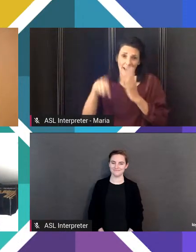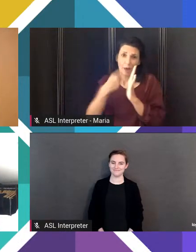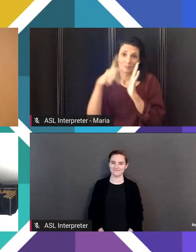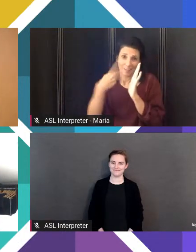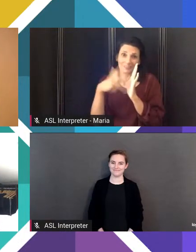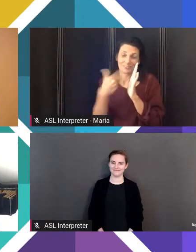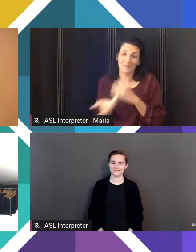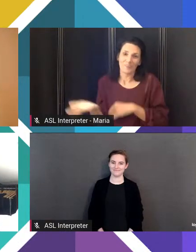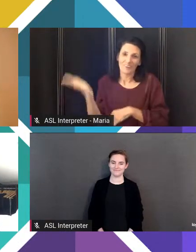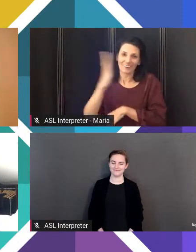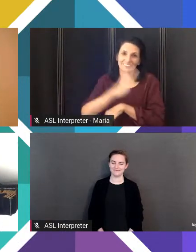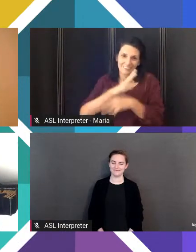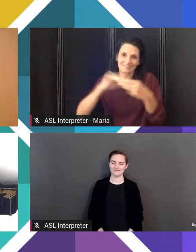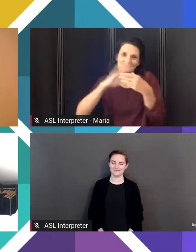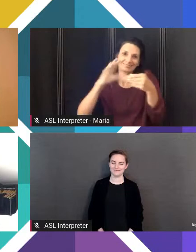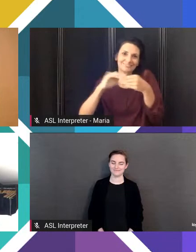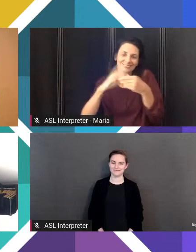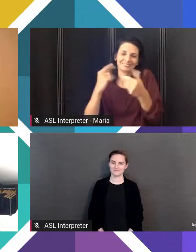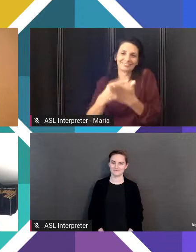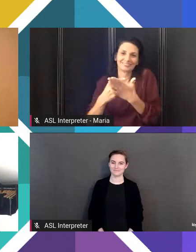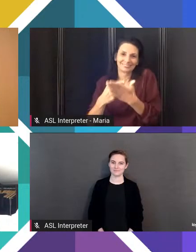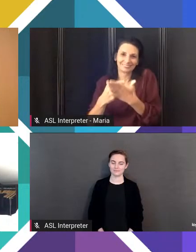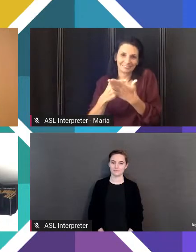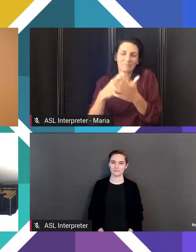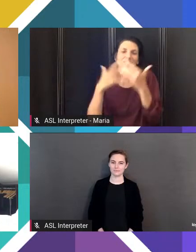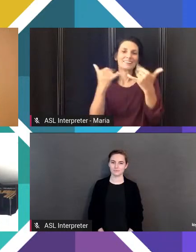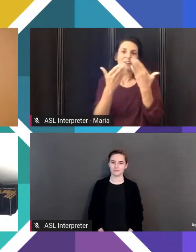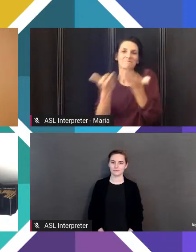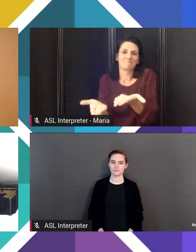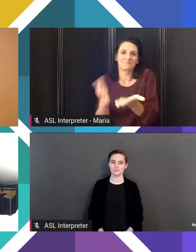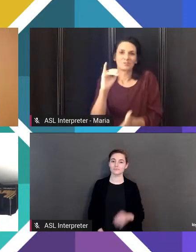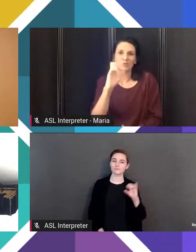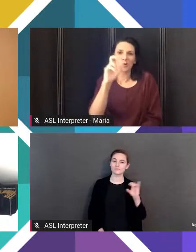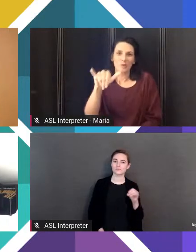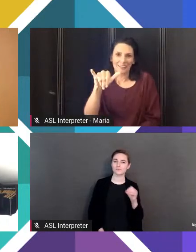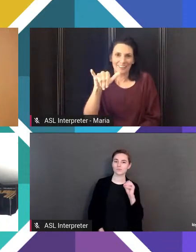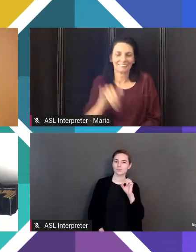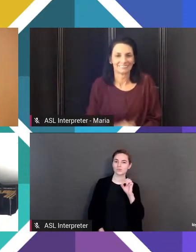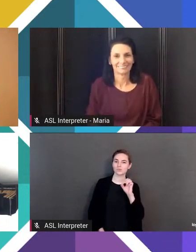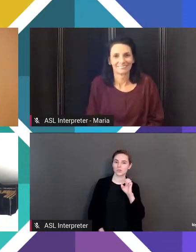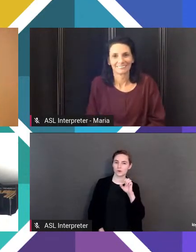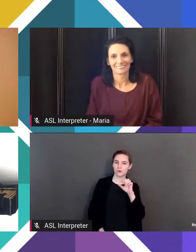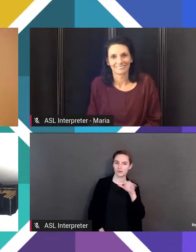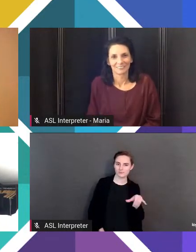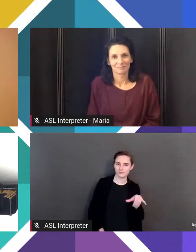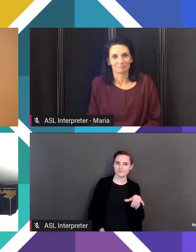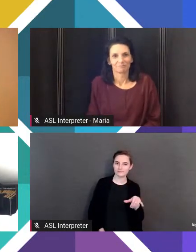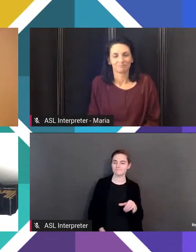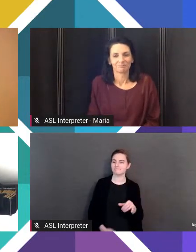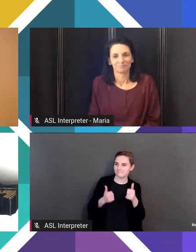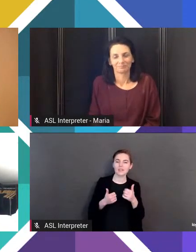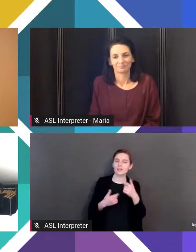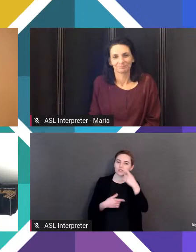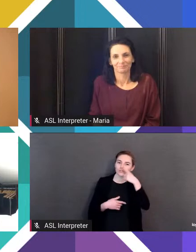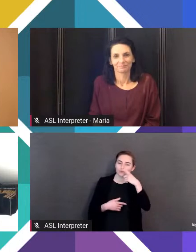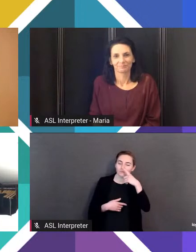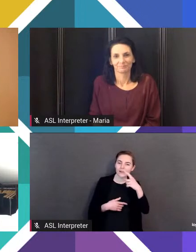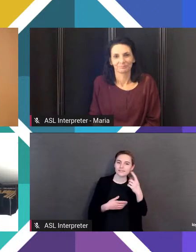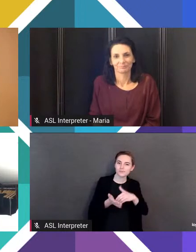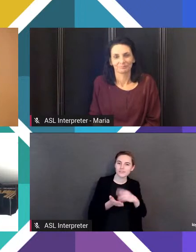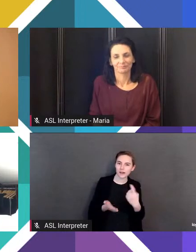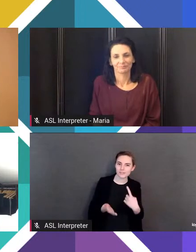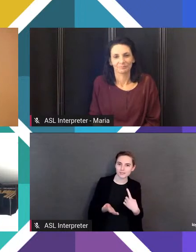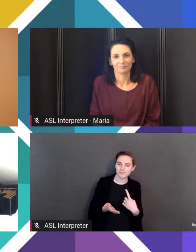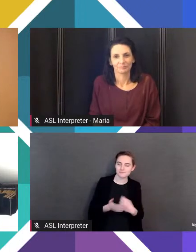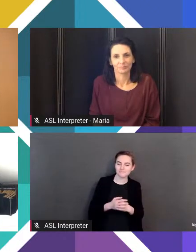go all day. Joey, I'm going to hop to you. Yeah, would you mind repeating the question? Oh, so